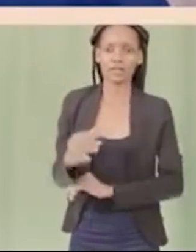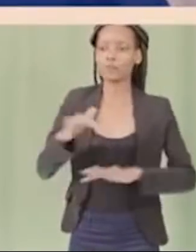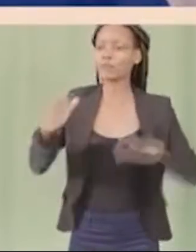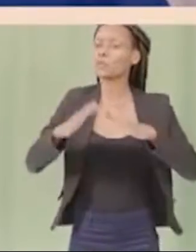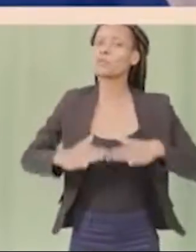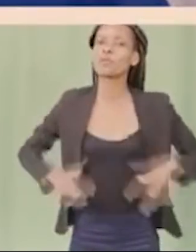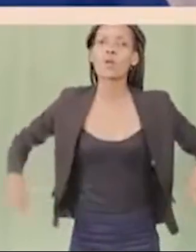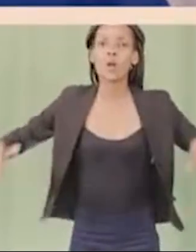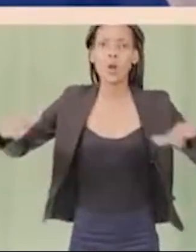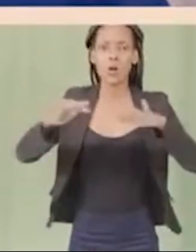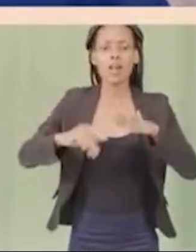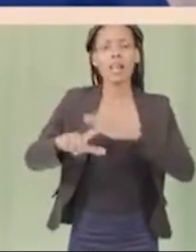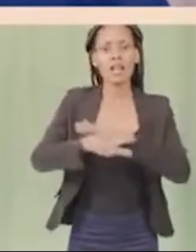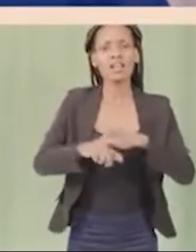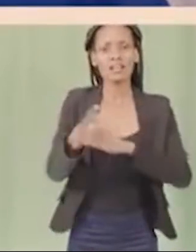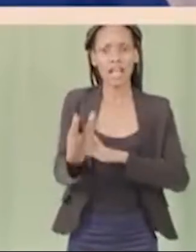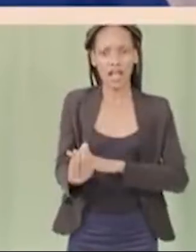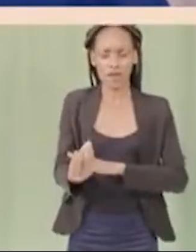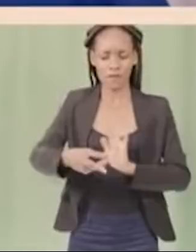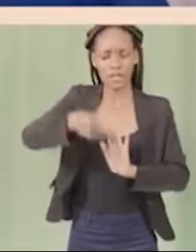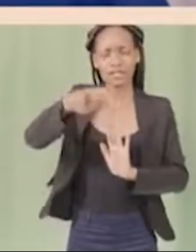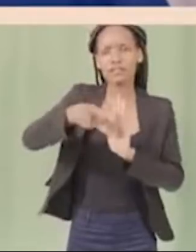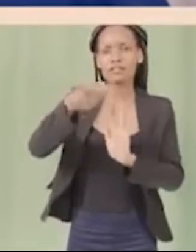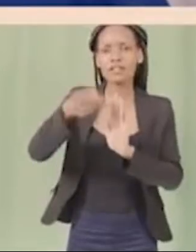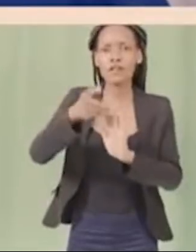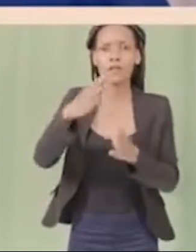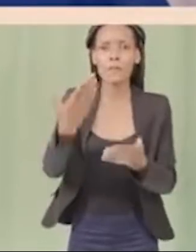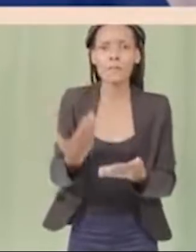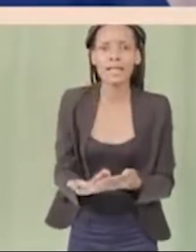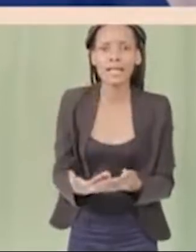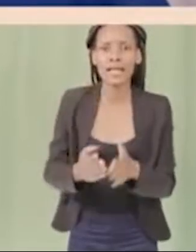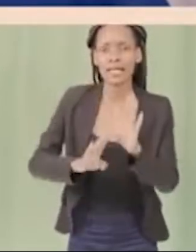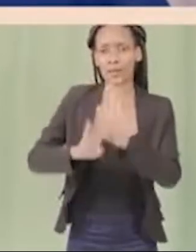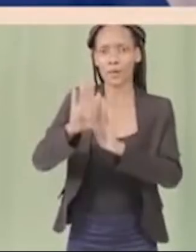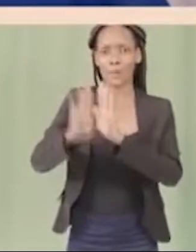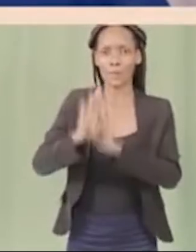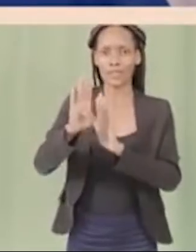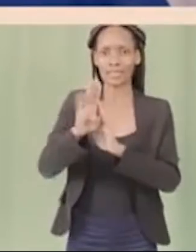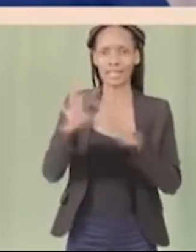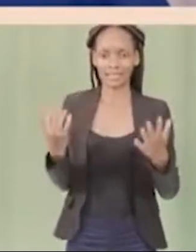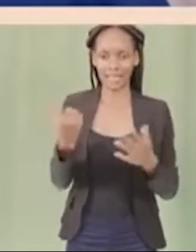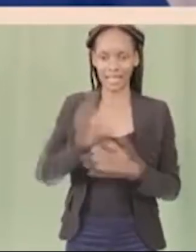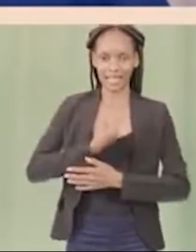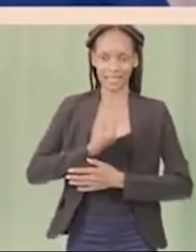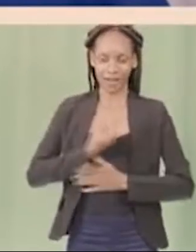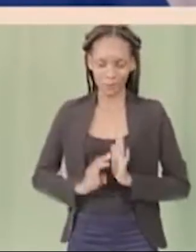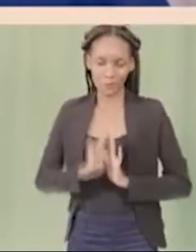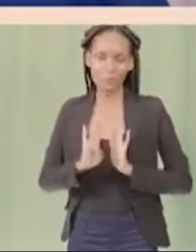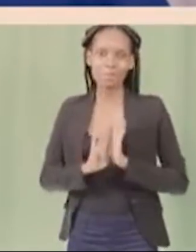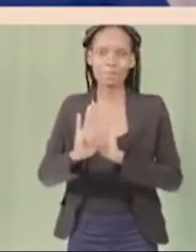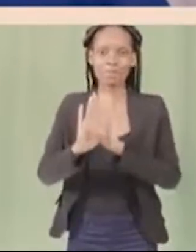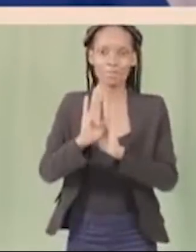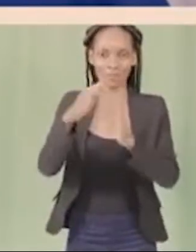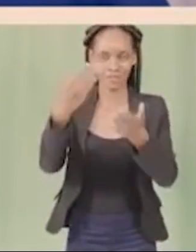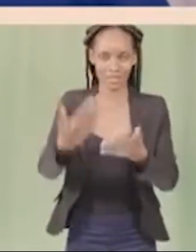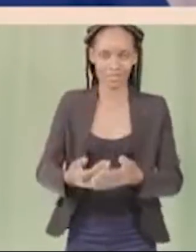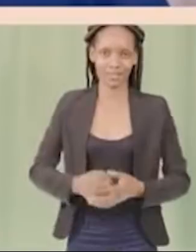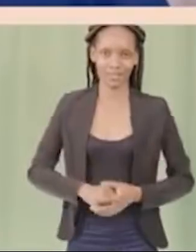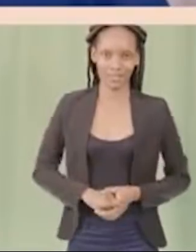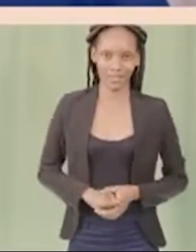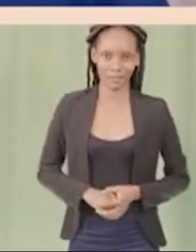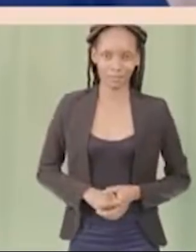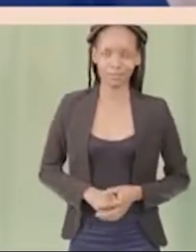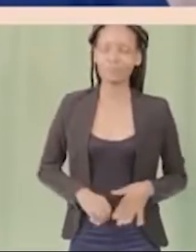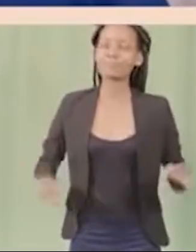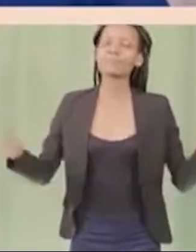land, development, and progress, and for self-upliftment. Above all, we must be a